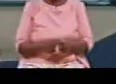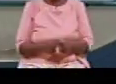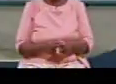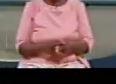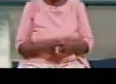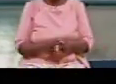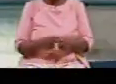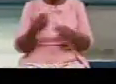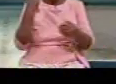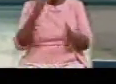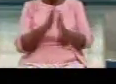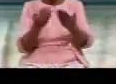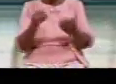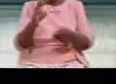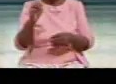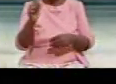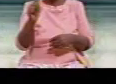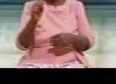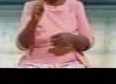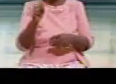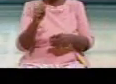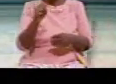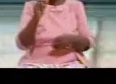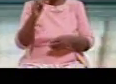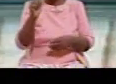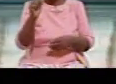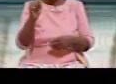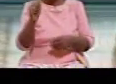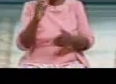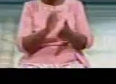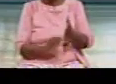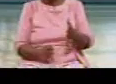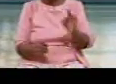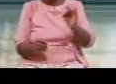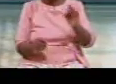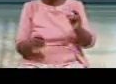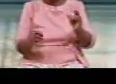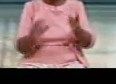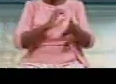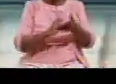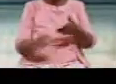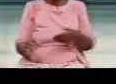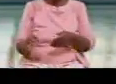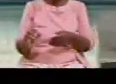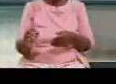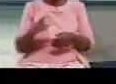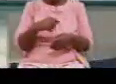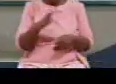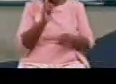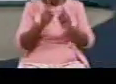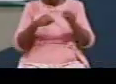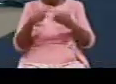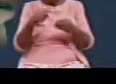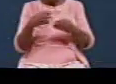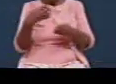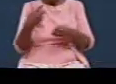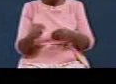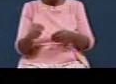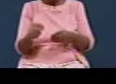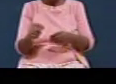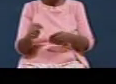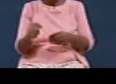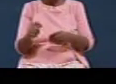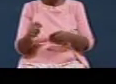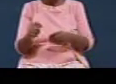at Matthew chapter 18, verse 34. I'm talking now about the tormentors. You know, there are people that just torment